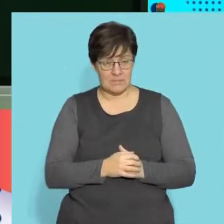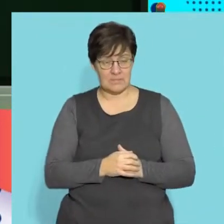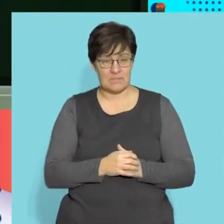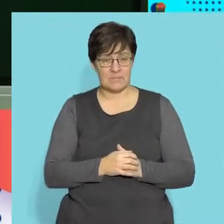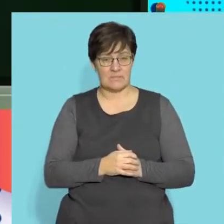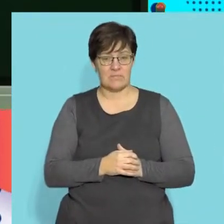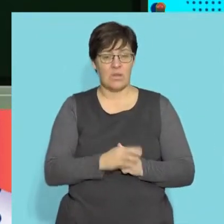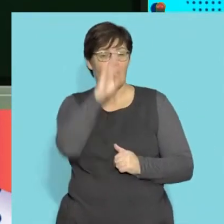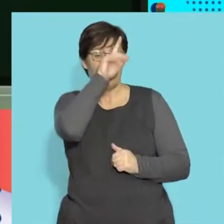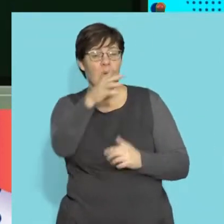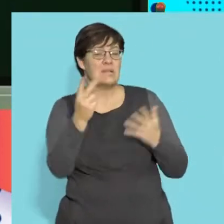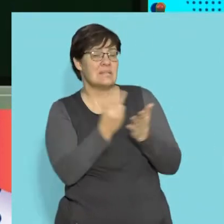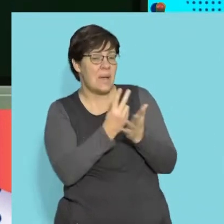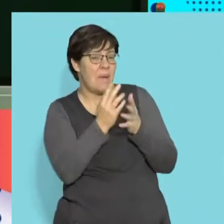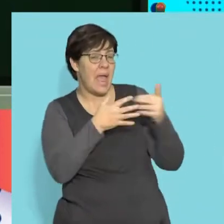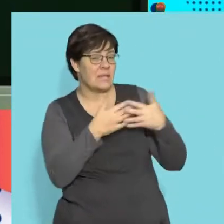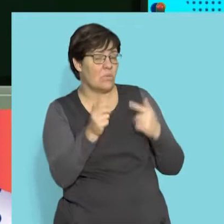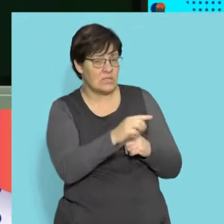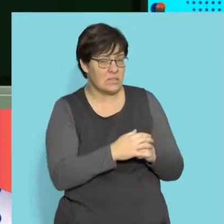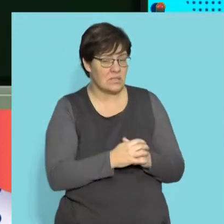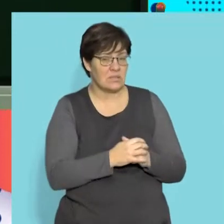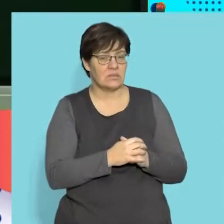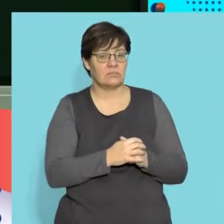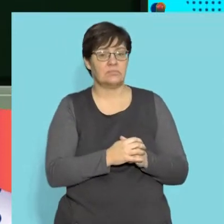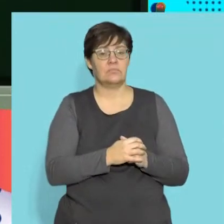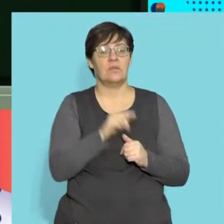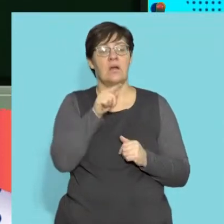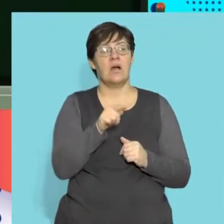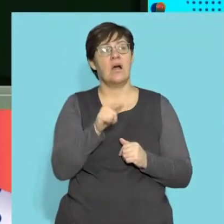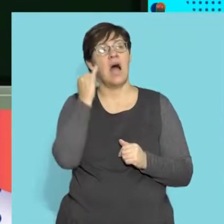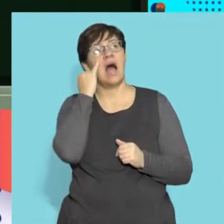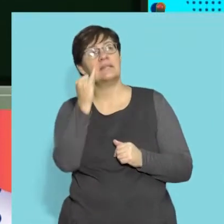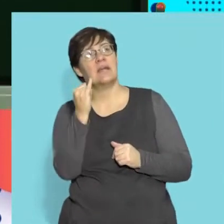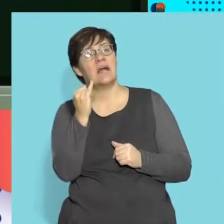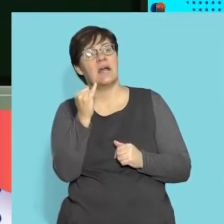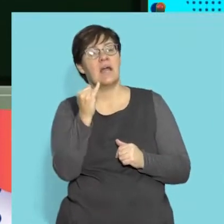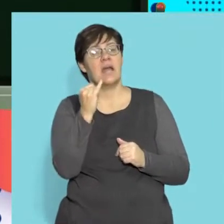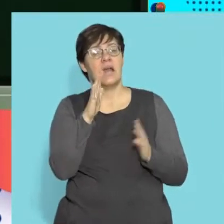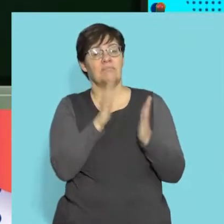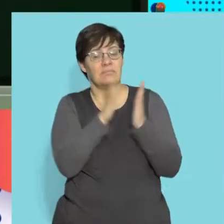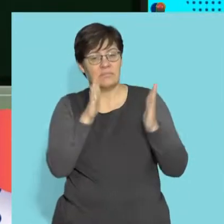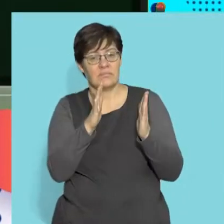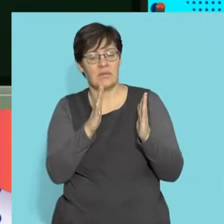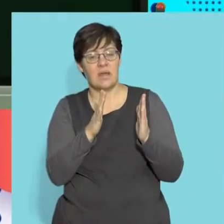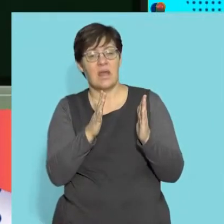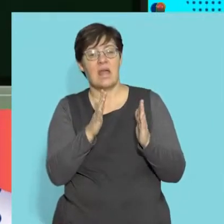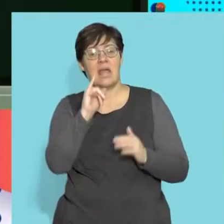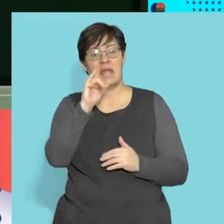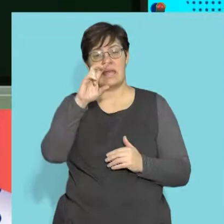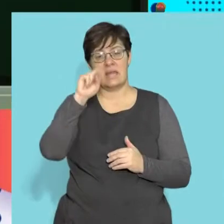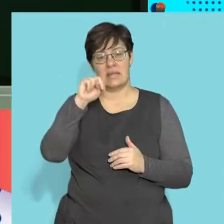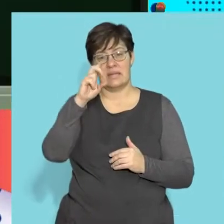those. Remember, we also dealt, when we were dealing with electromagnetism, with the idea of